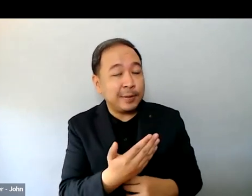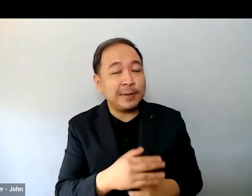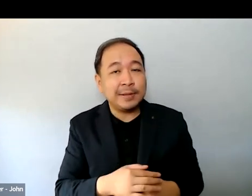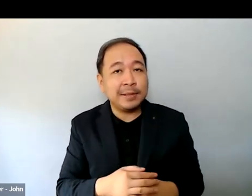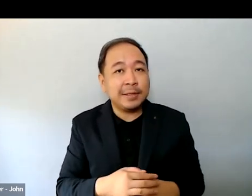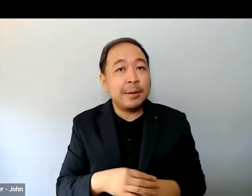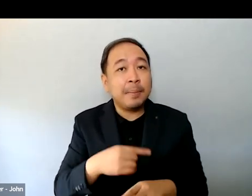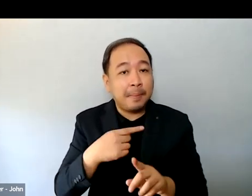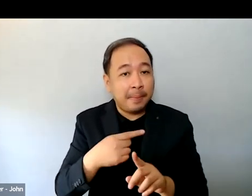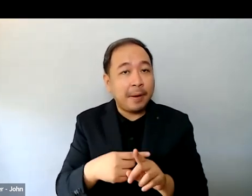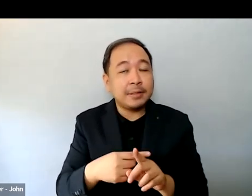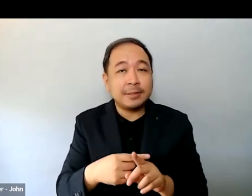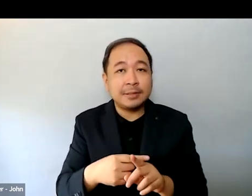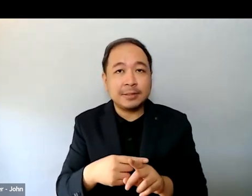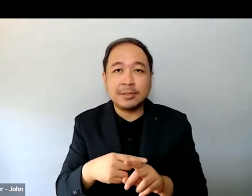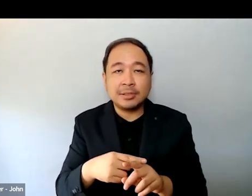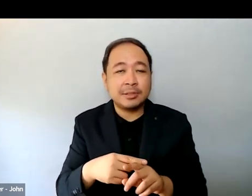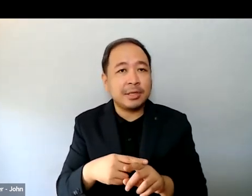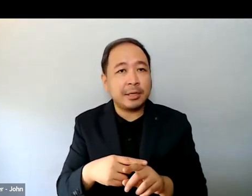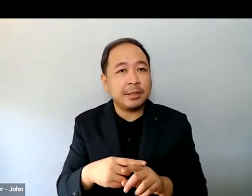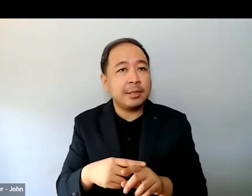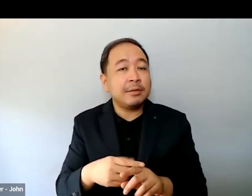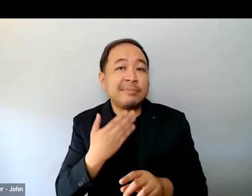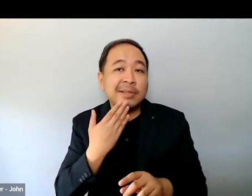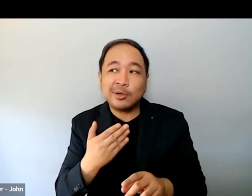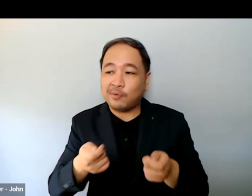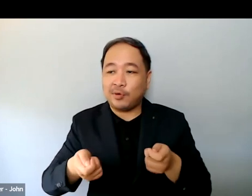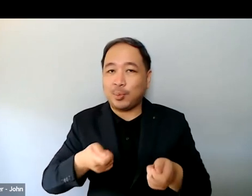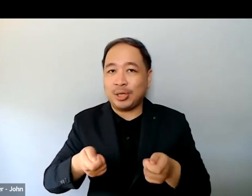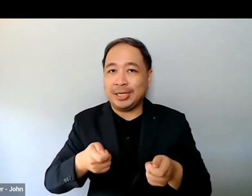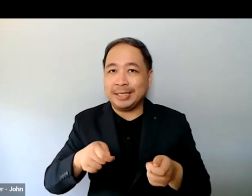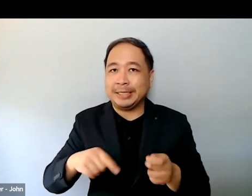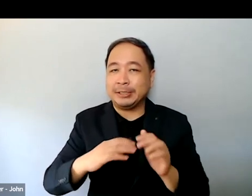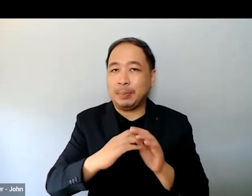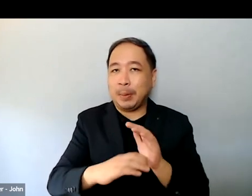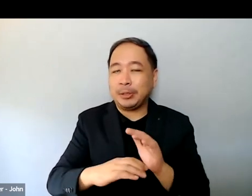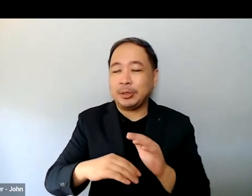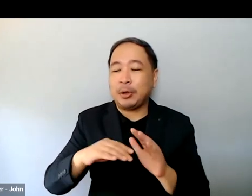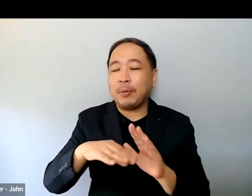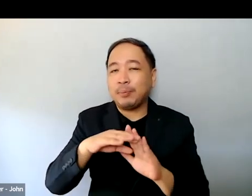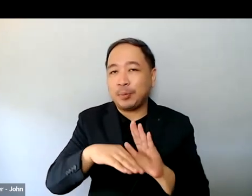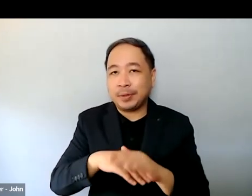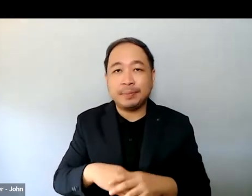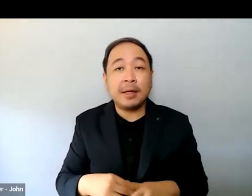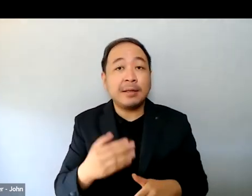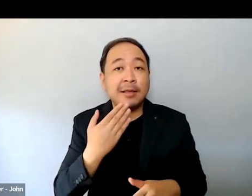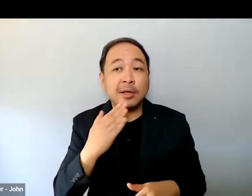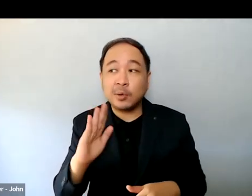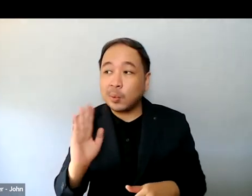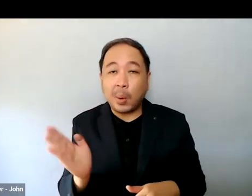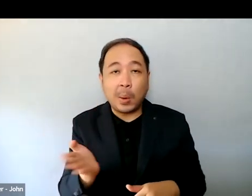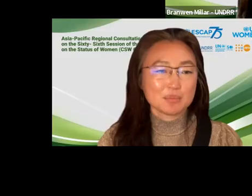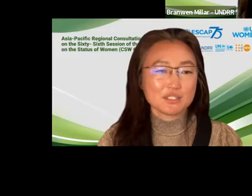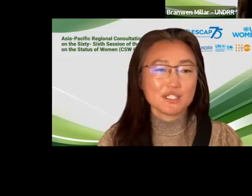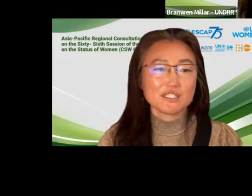Mr. Lam, as well, for very ably moderating this segment of our program. Thank you to all our panelists as well, and may I just